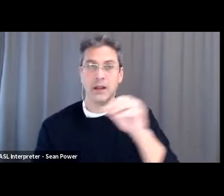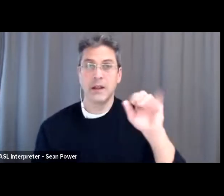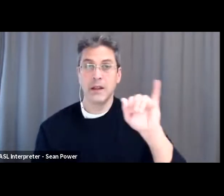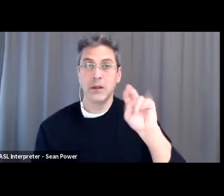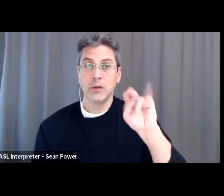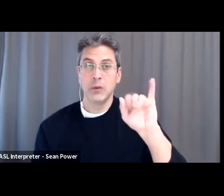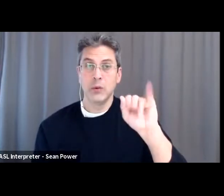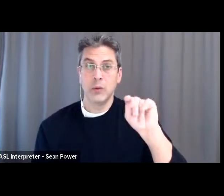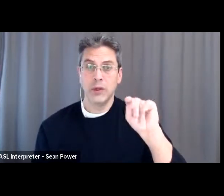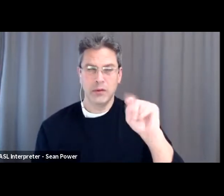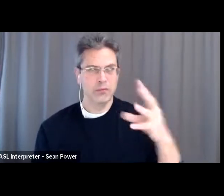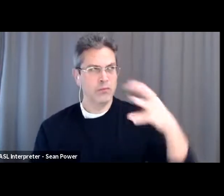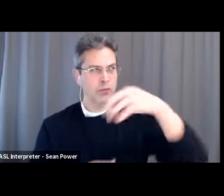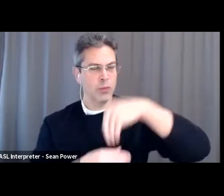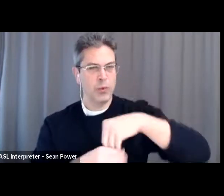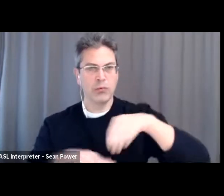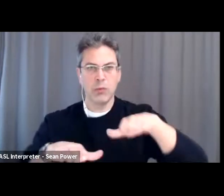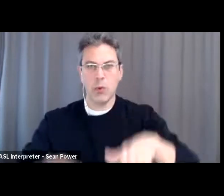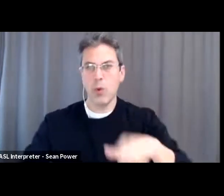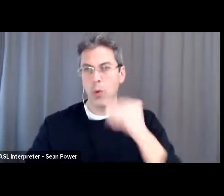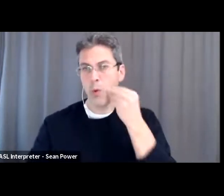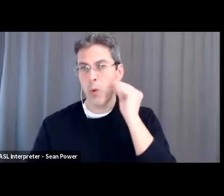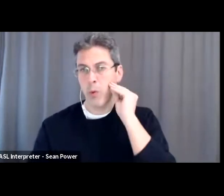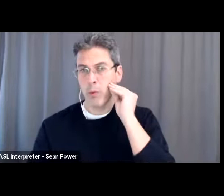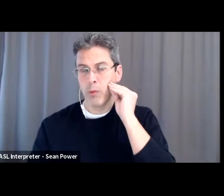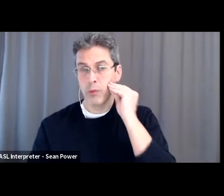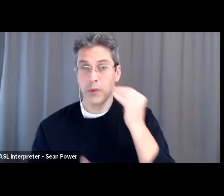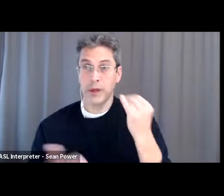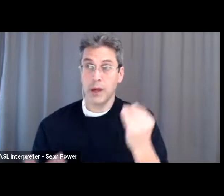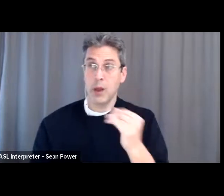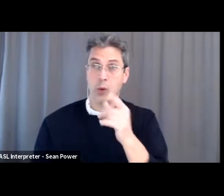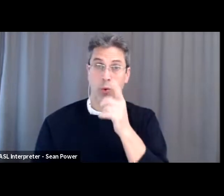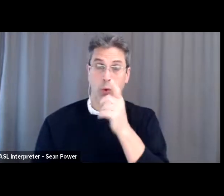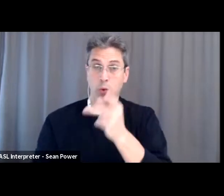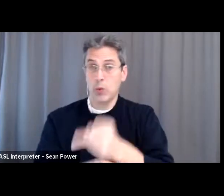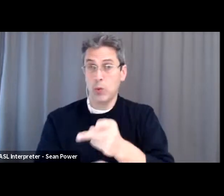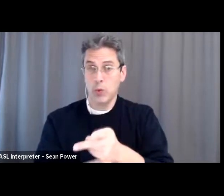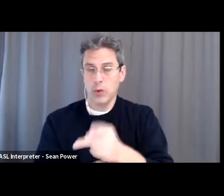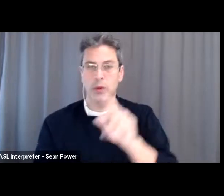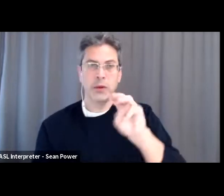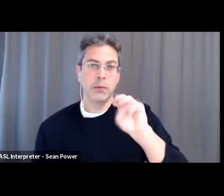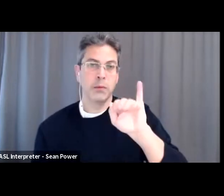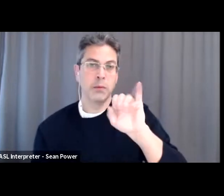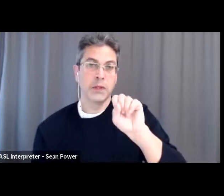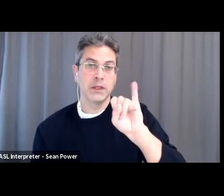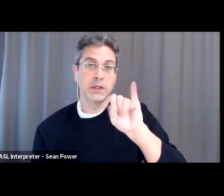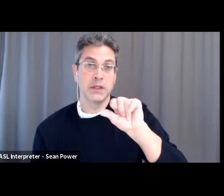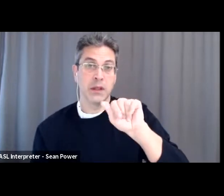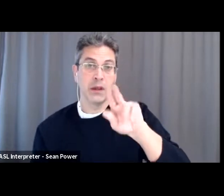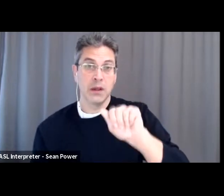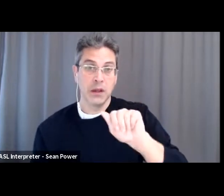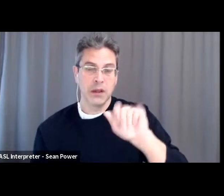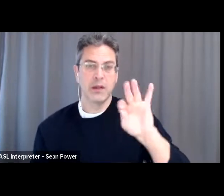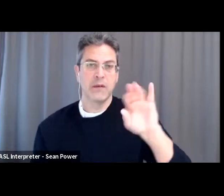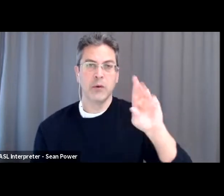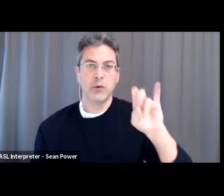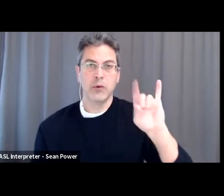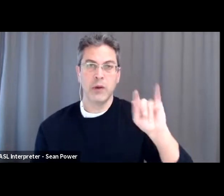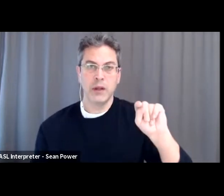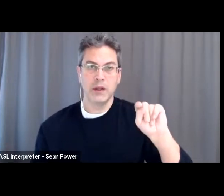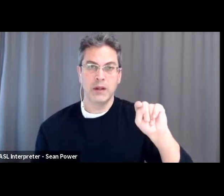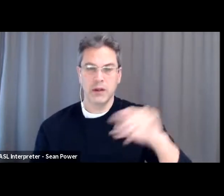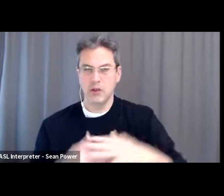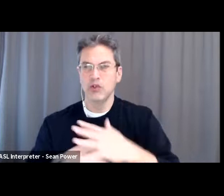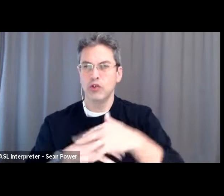We acknowledge the current treaty holders, the Mississaugas of the Credit First Nation. This territory